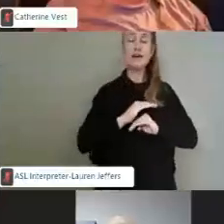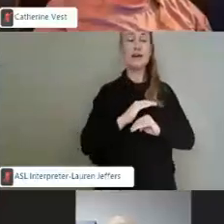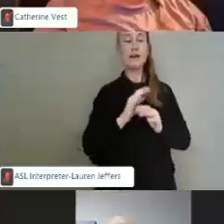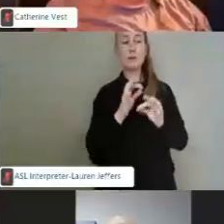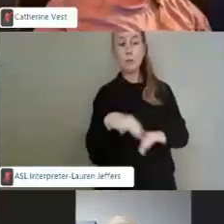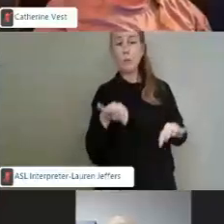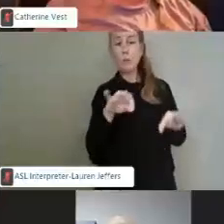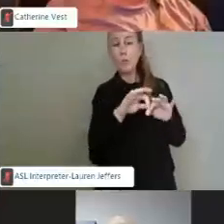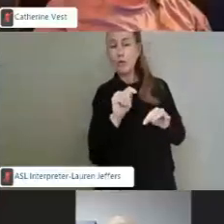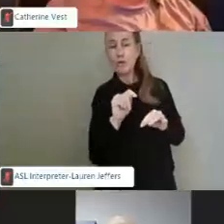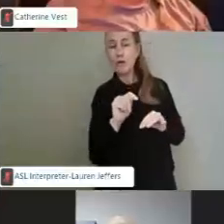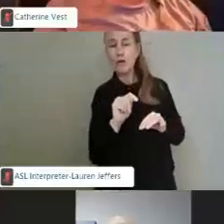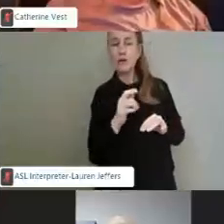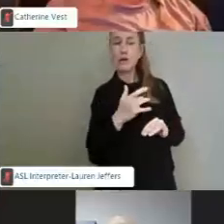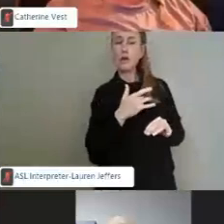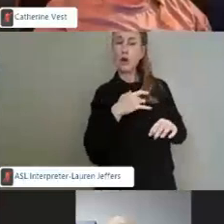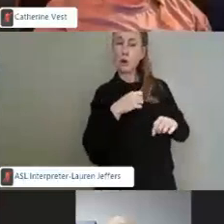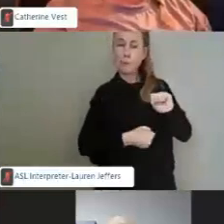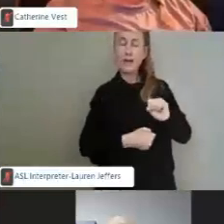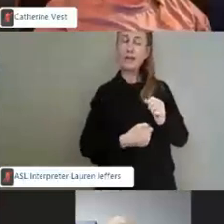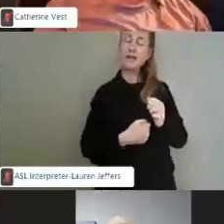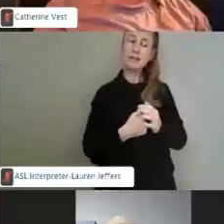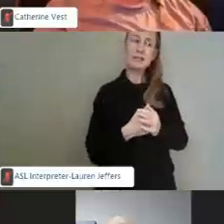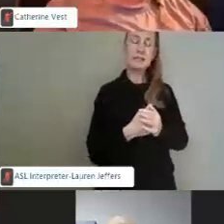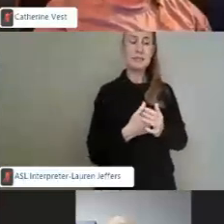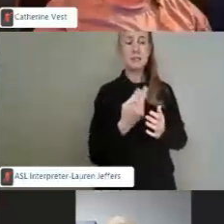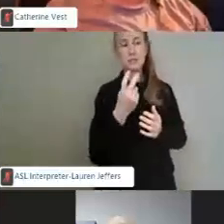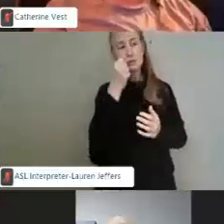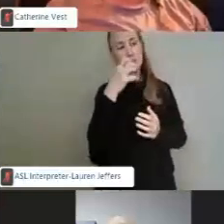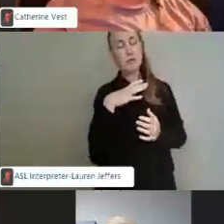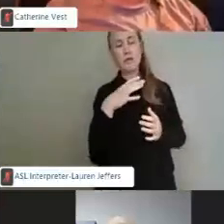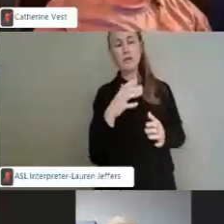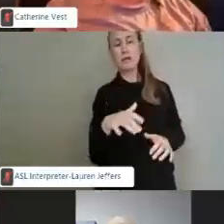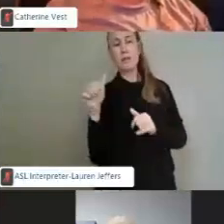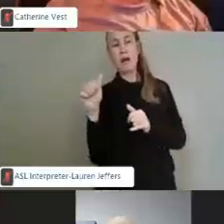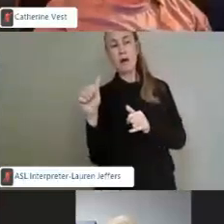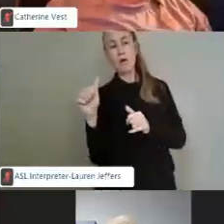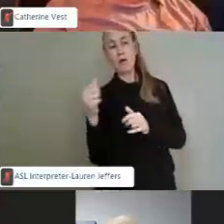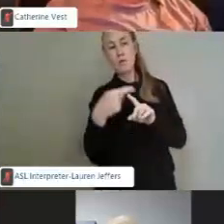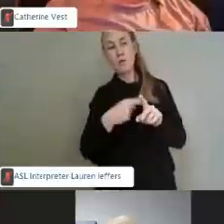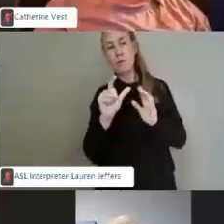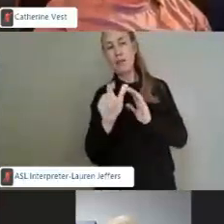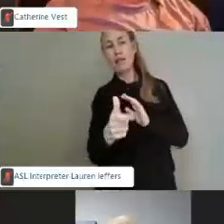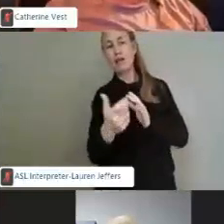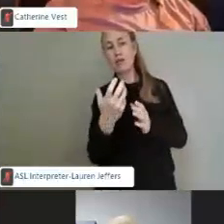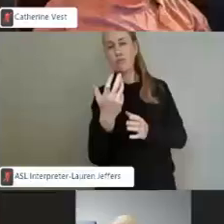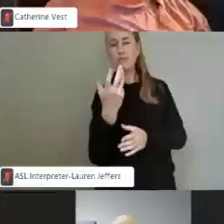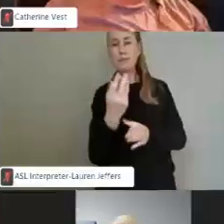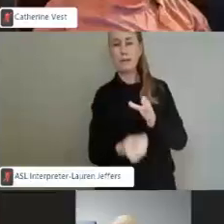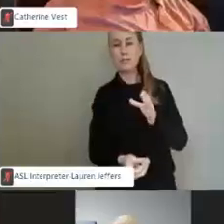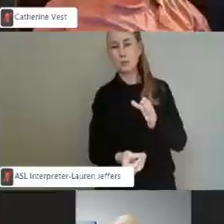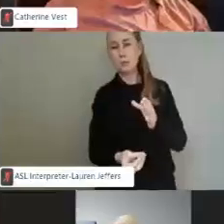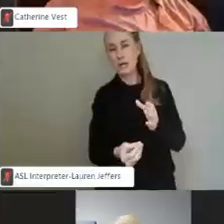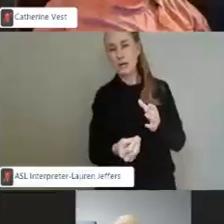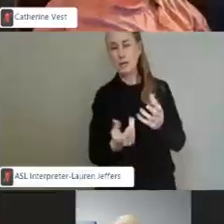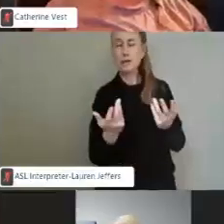worthwhile, heartbreaking at times. I've gotten 2 gentlemen out and then like a month later they passed, but at least they got home